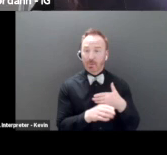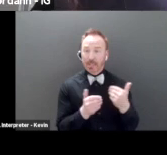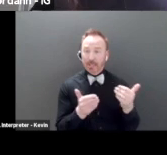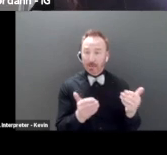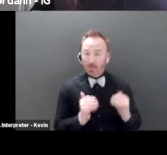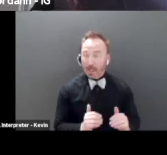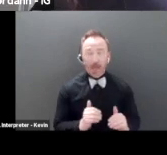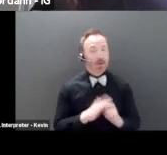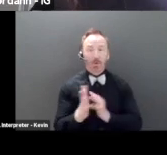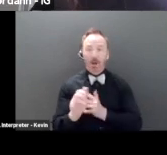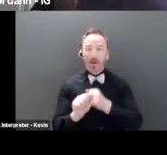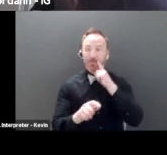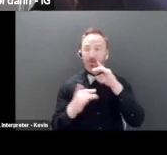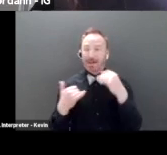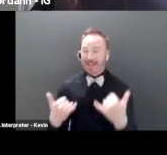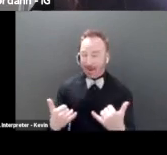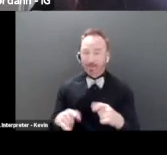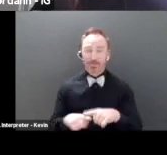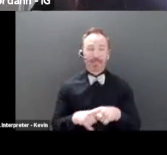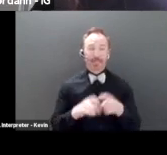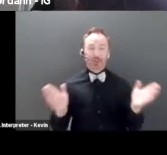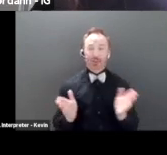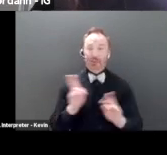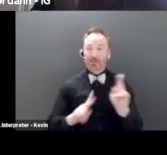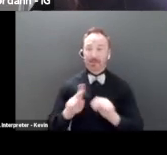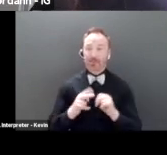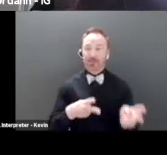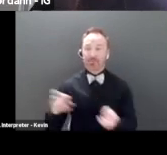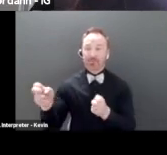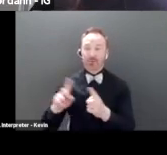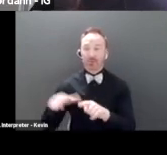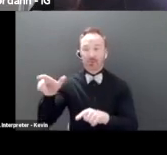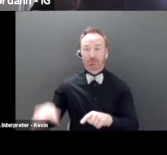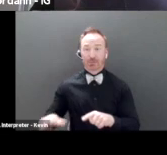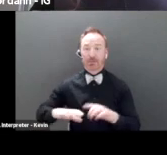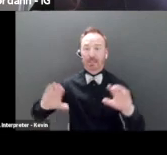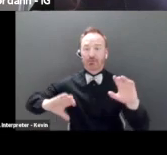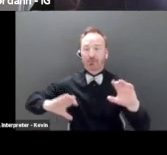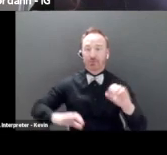all caught up for now, but I do encourage everyone to post them in the chat if you do have questions.